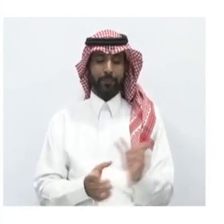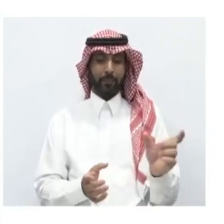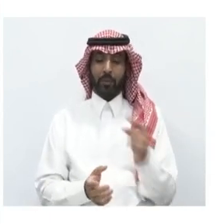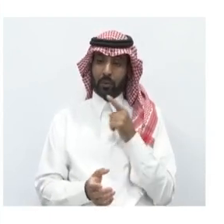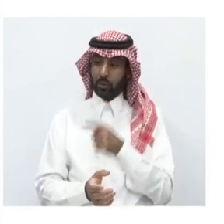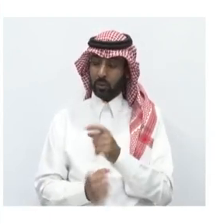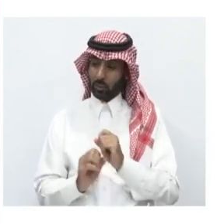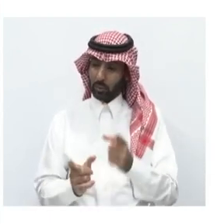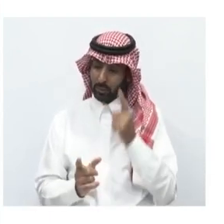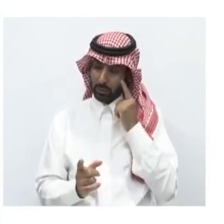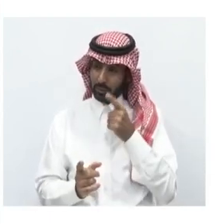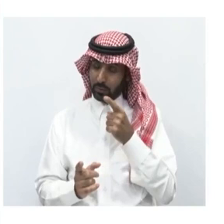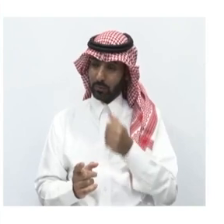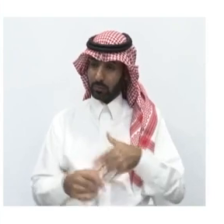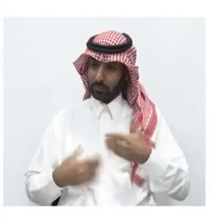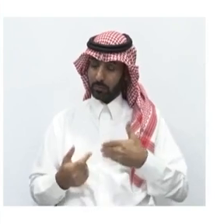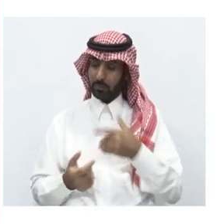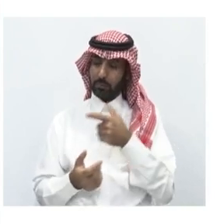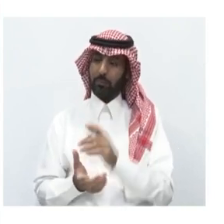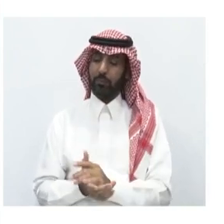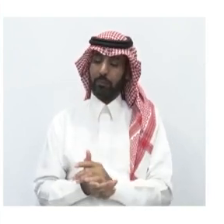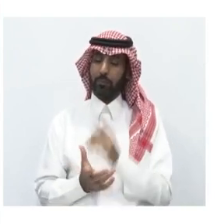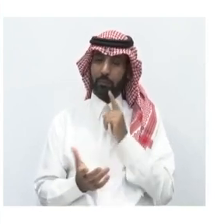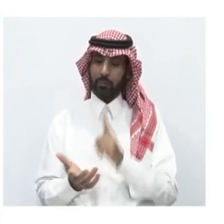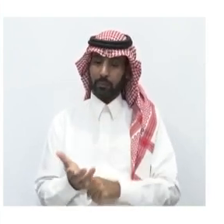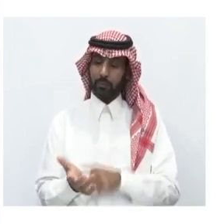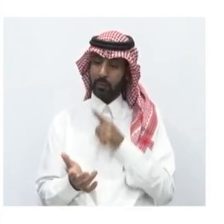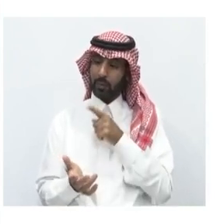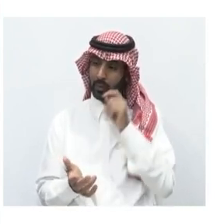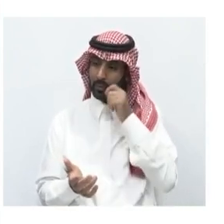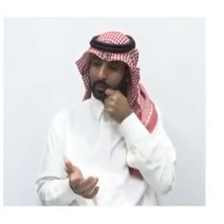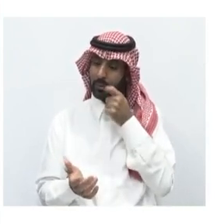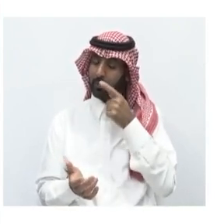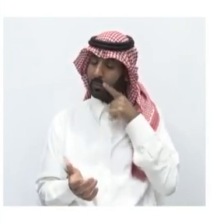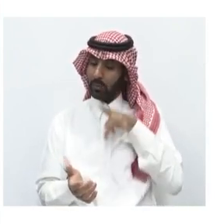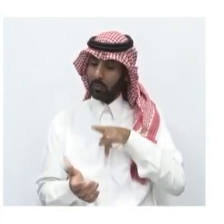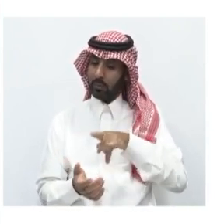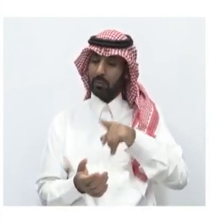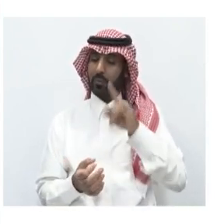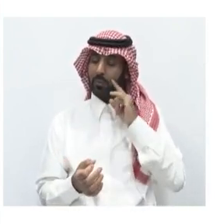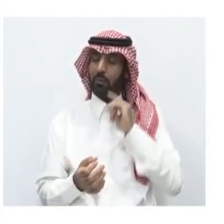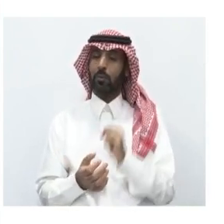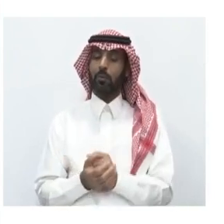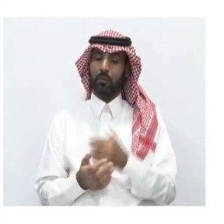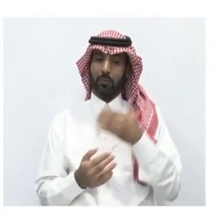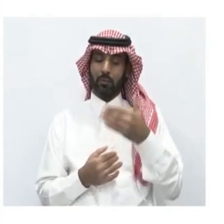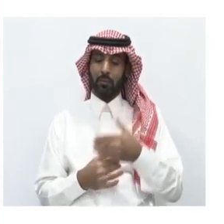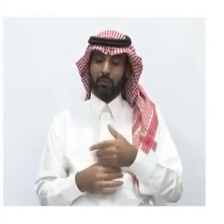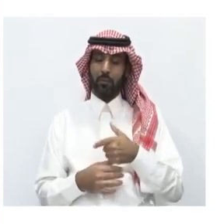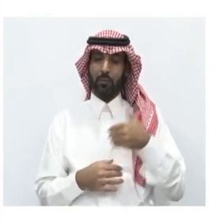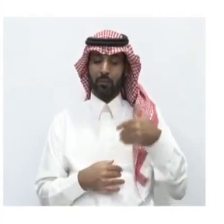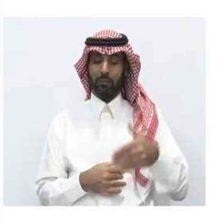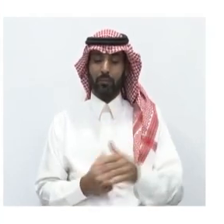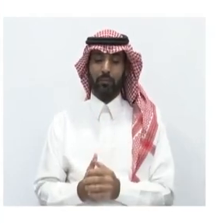are obviously having a good time. He is certainly spent. The flight has undoubtedly left by